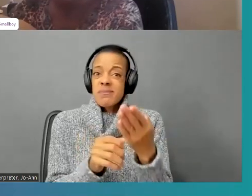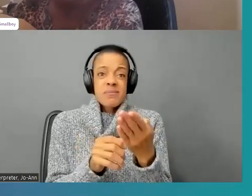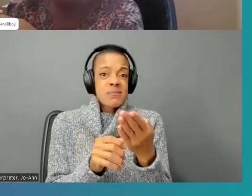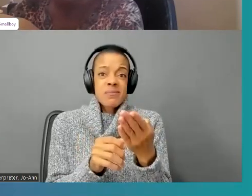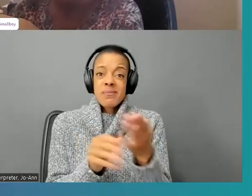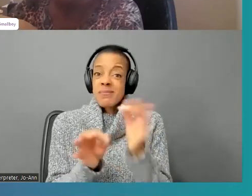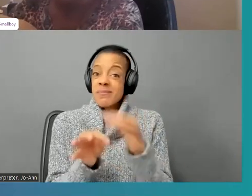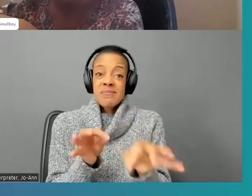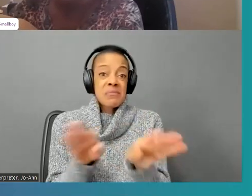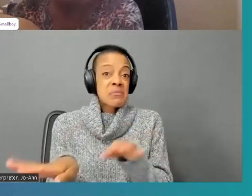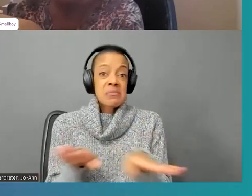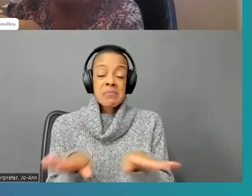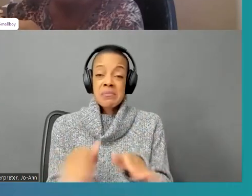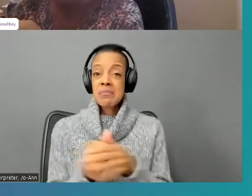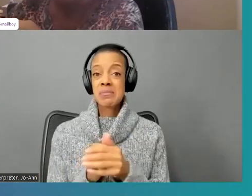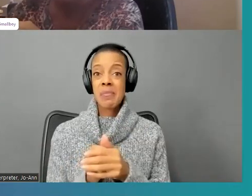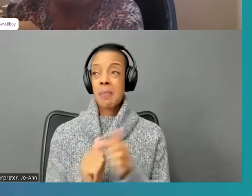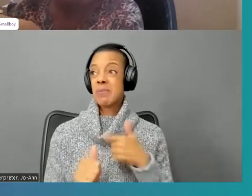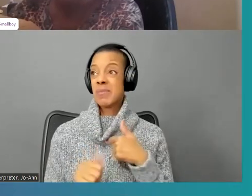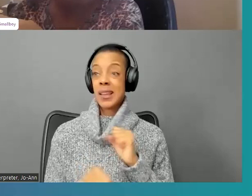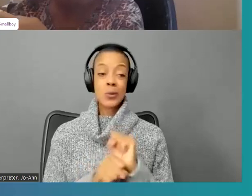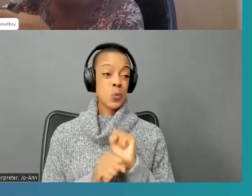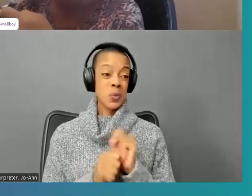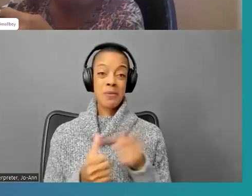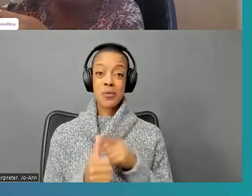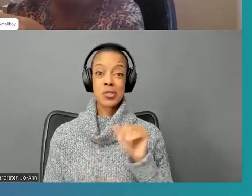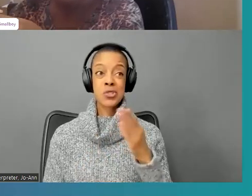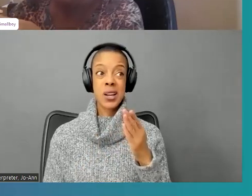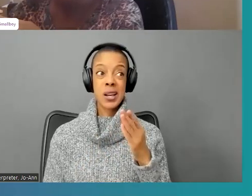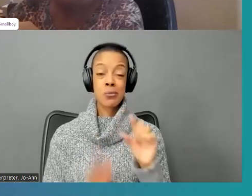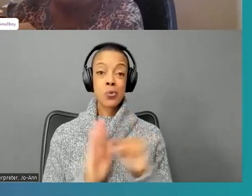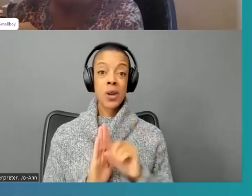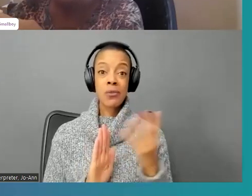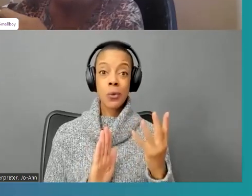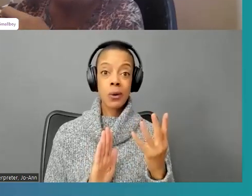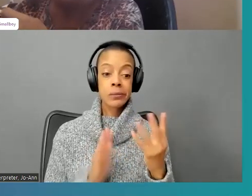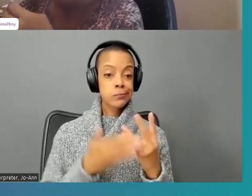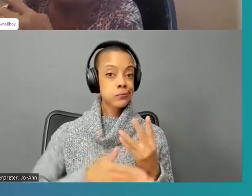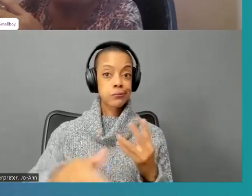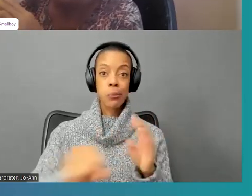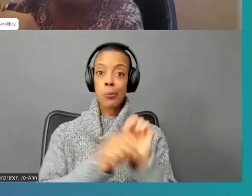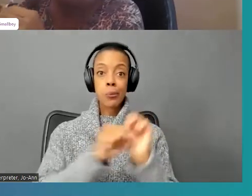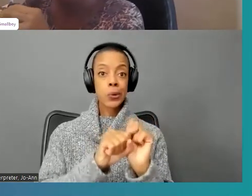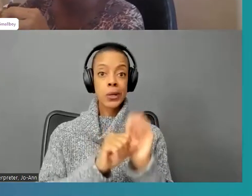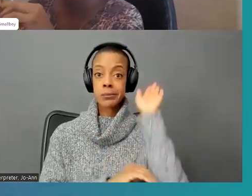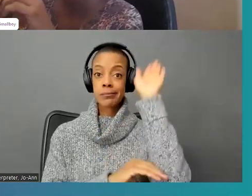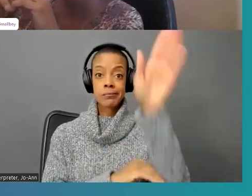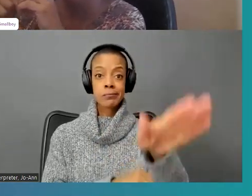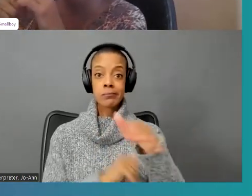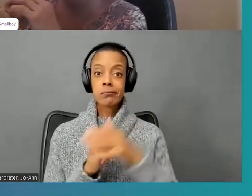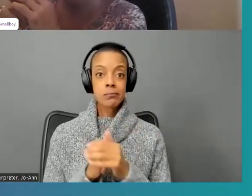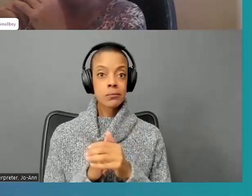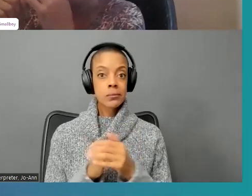I began working probably when I was in grade 4, and I've been working ever since, you know, to provide for my family